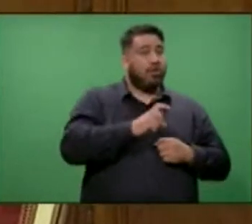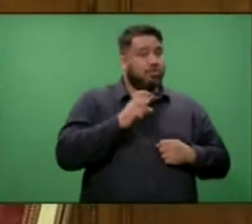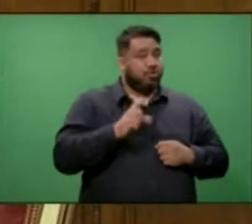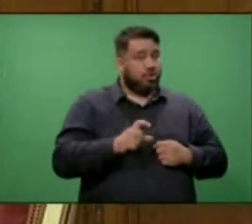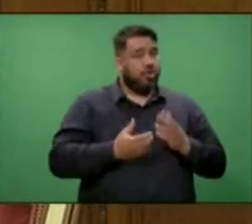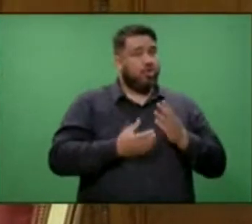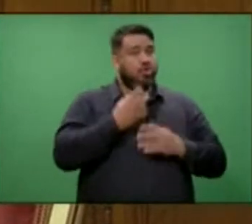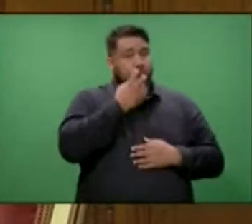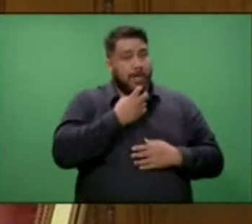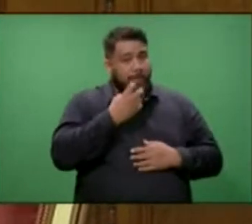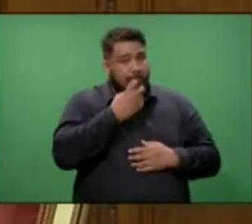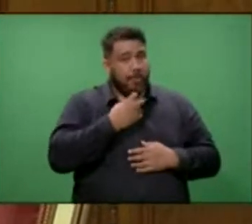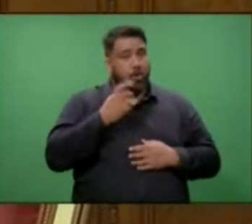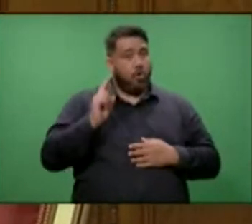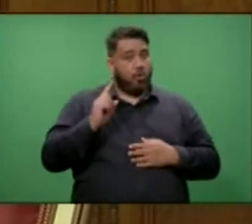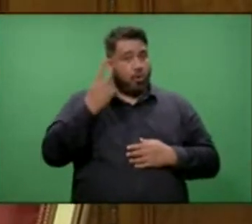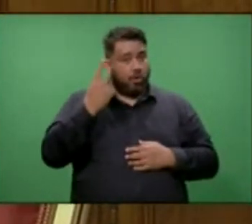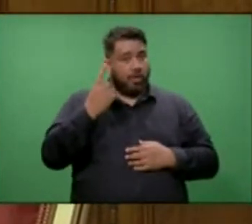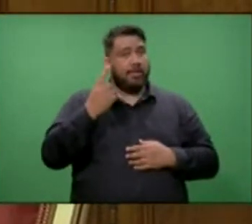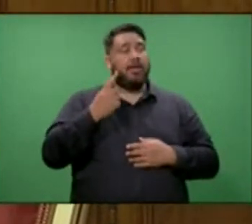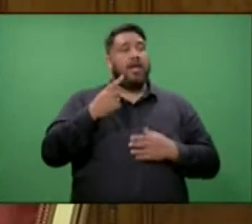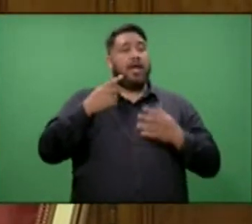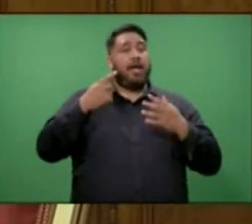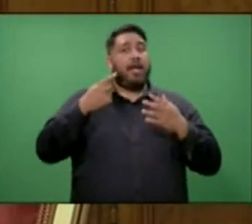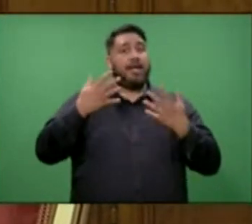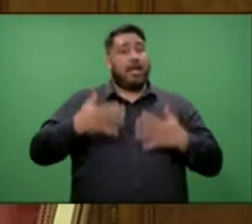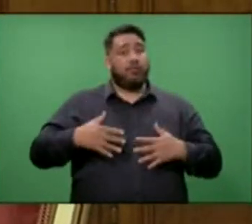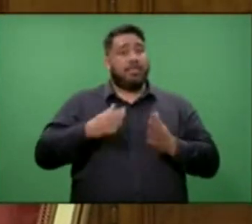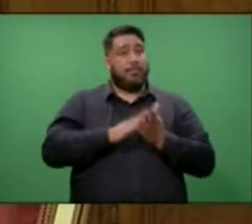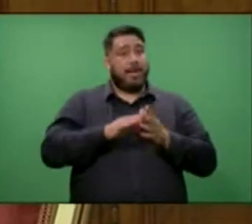New Plymouth, Auckland and counties Manukau.